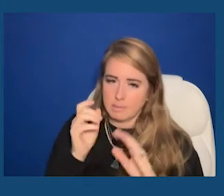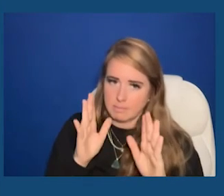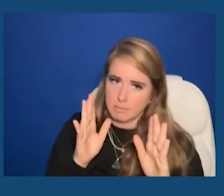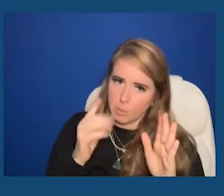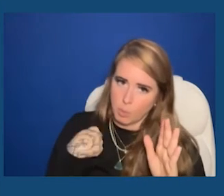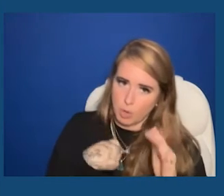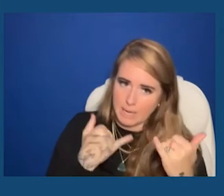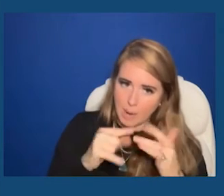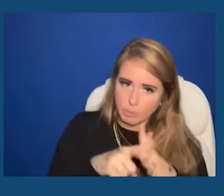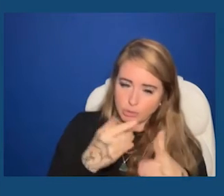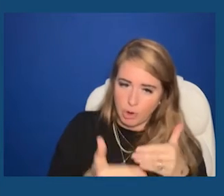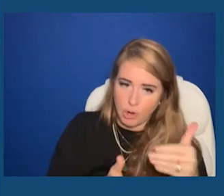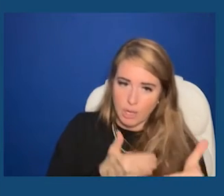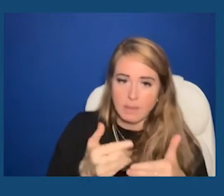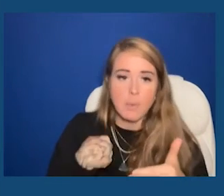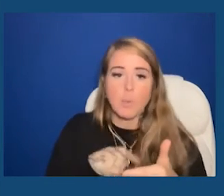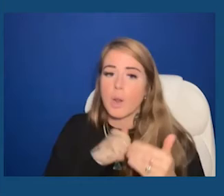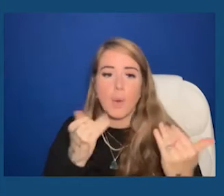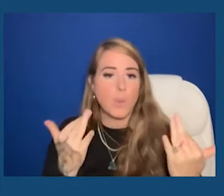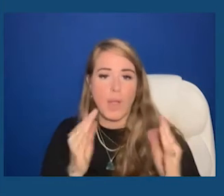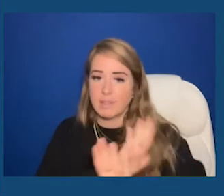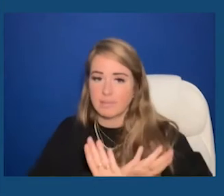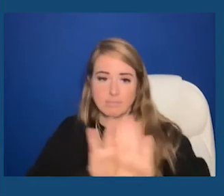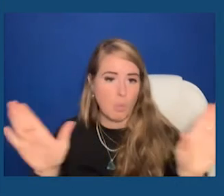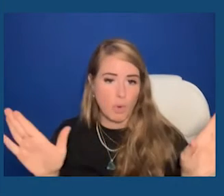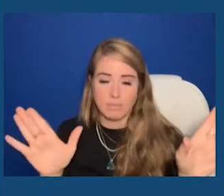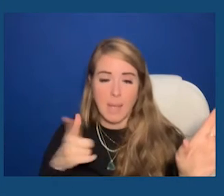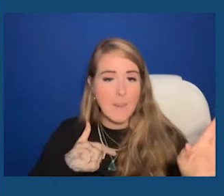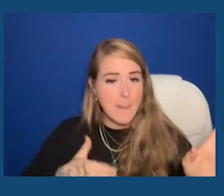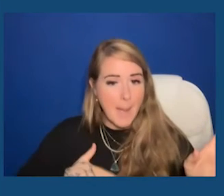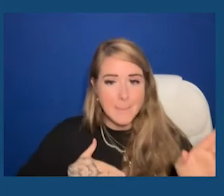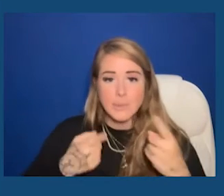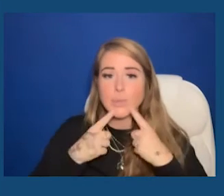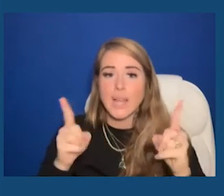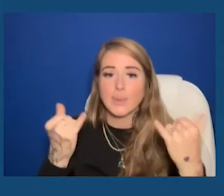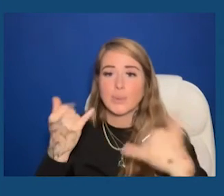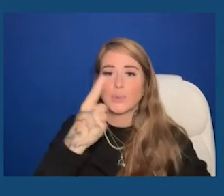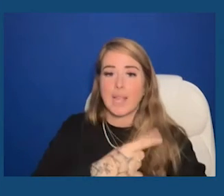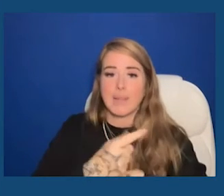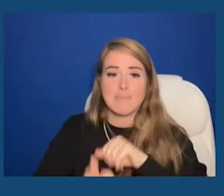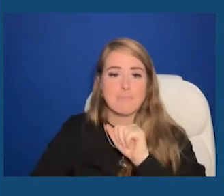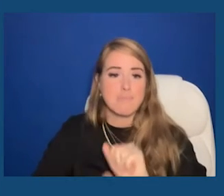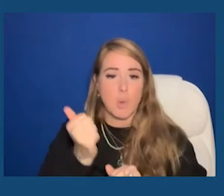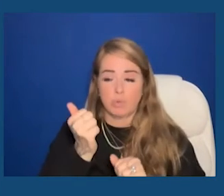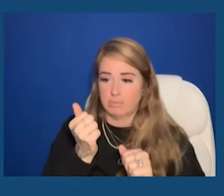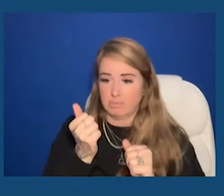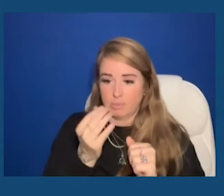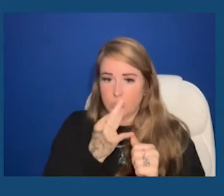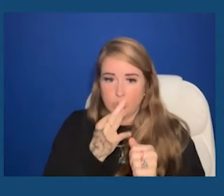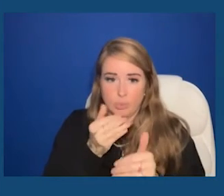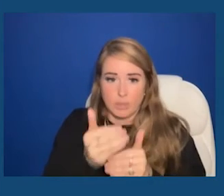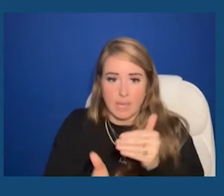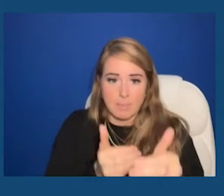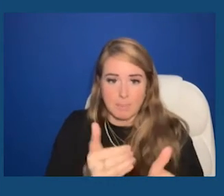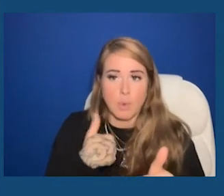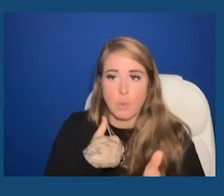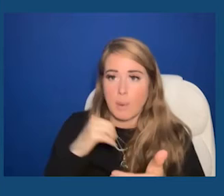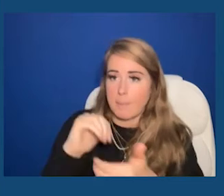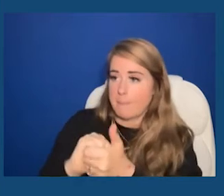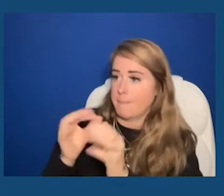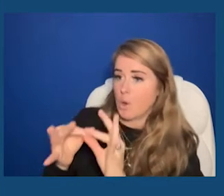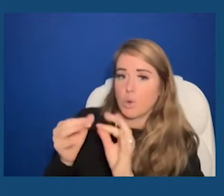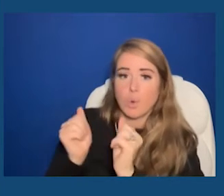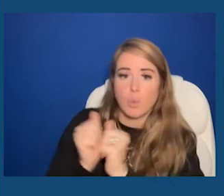So we're not waiting any longer. I'm happy to announce today the most immediate steps we're taking in partnership with Chancellor